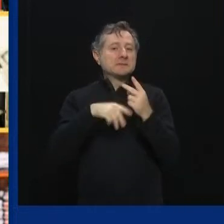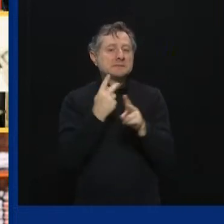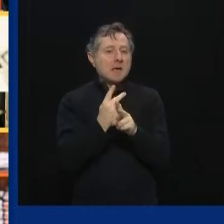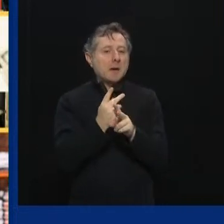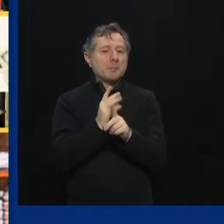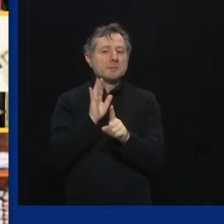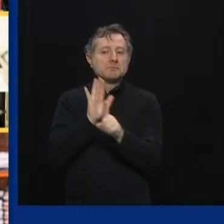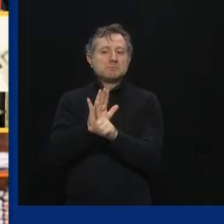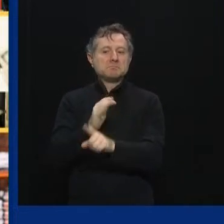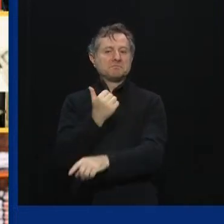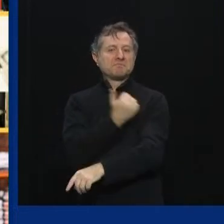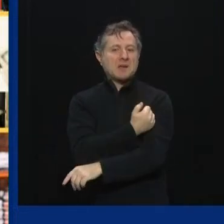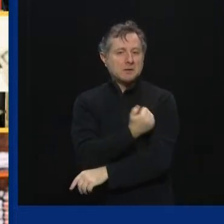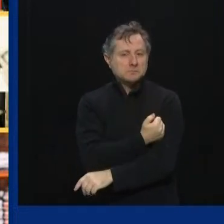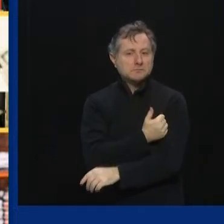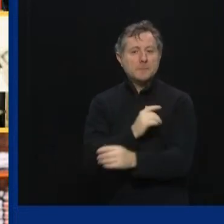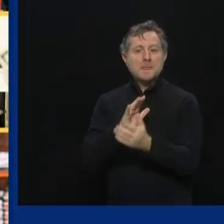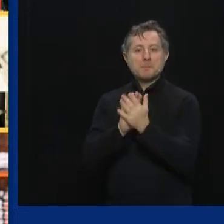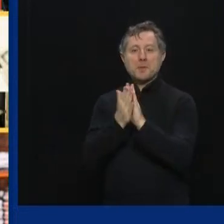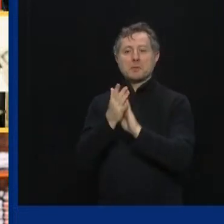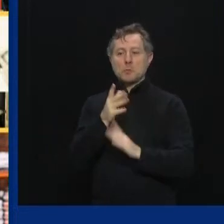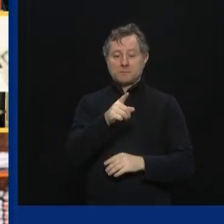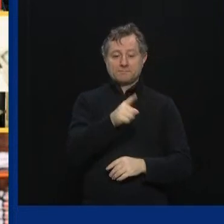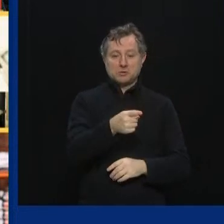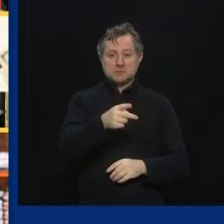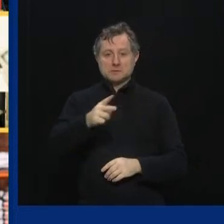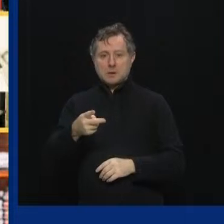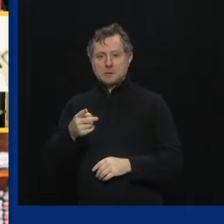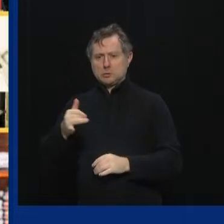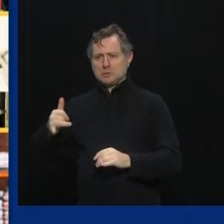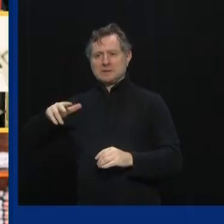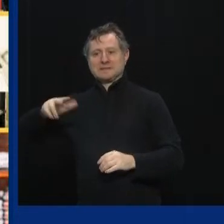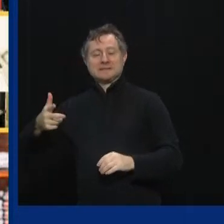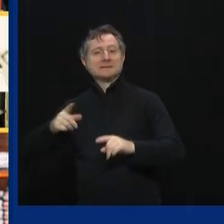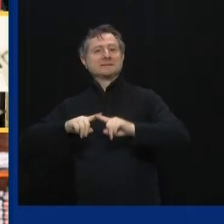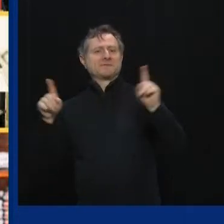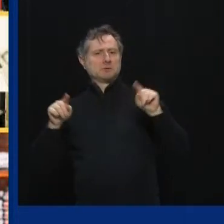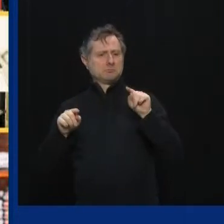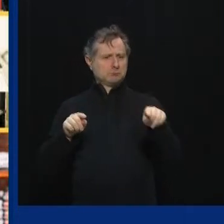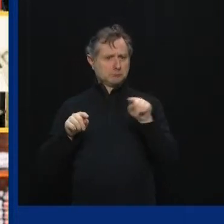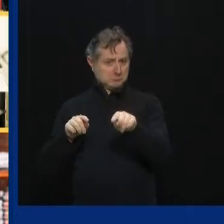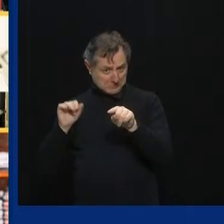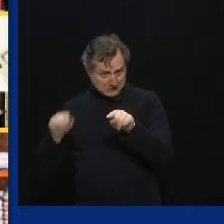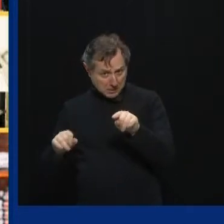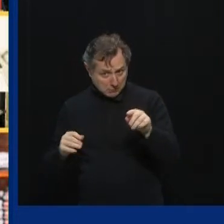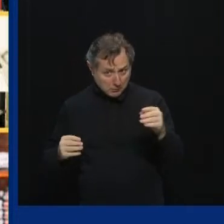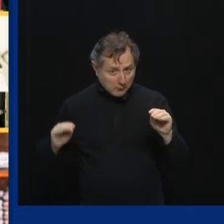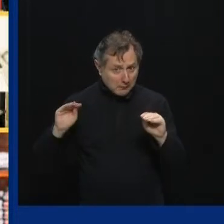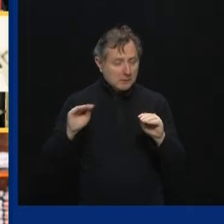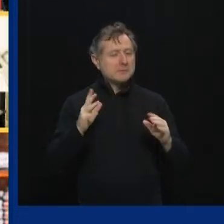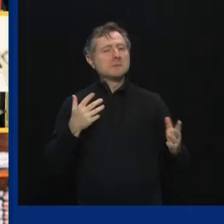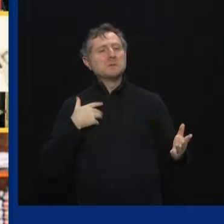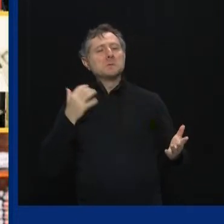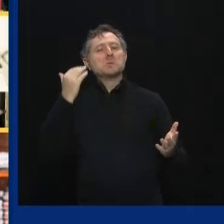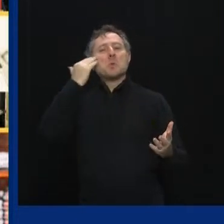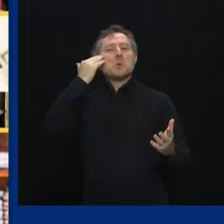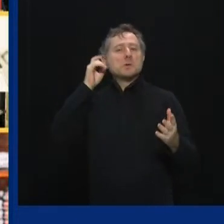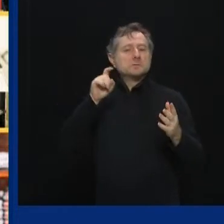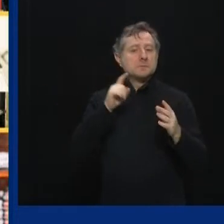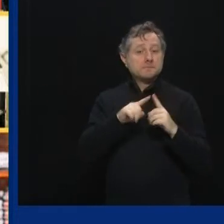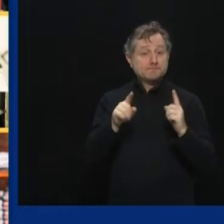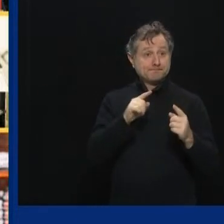had, but we'll certainly get that information out the second we have it available. So we all know that they're working. They're helping prevent severe